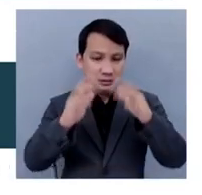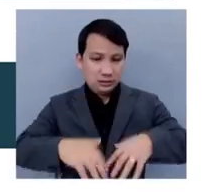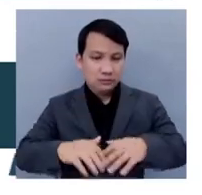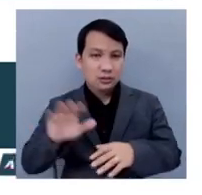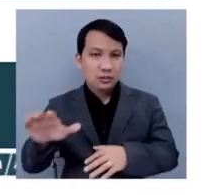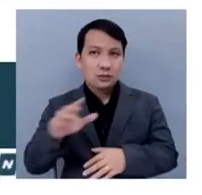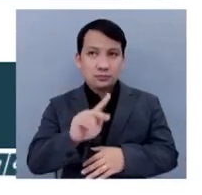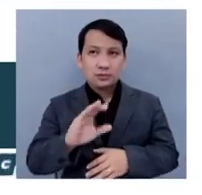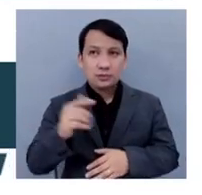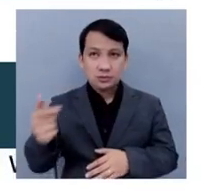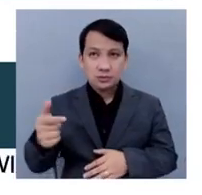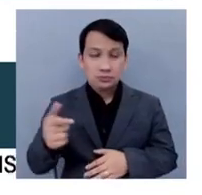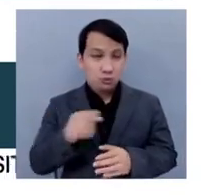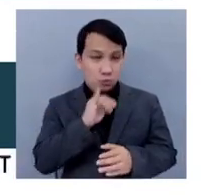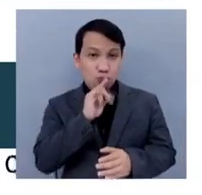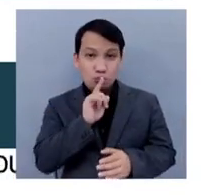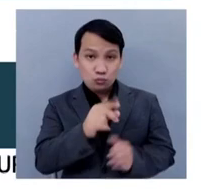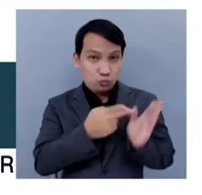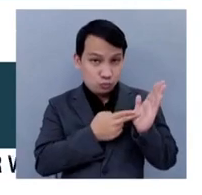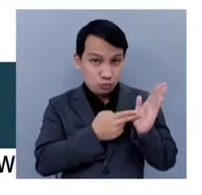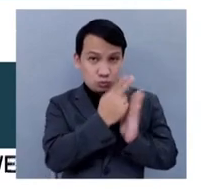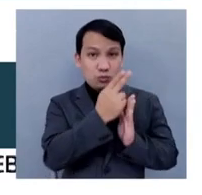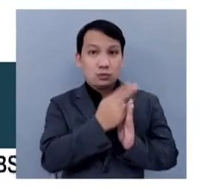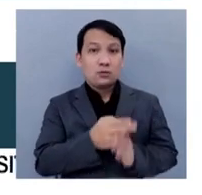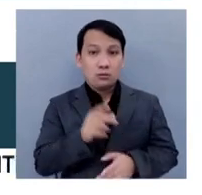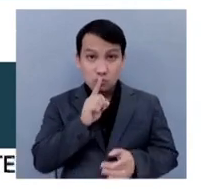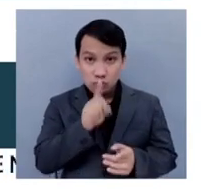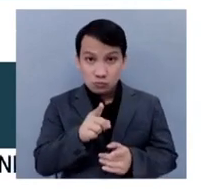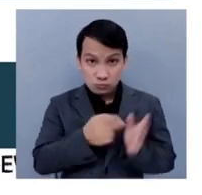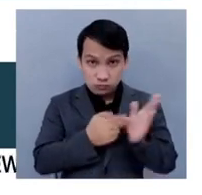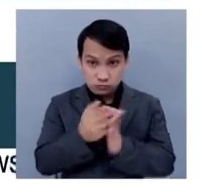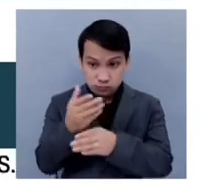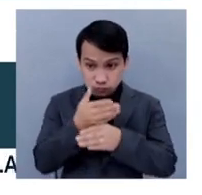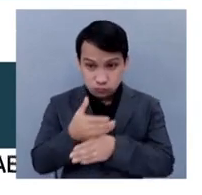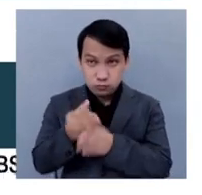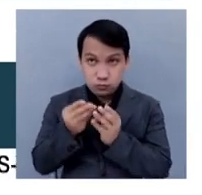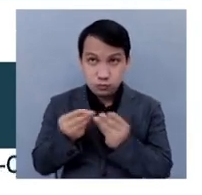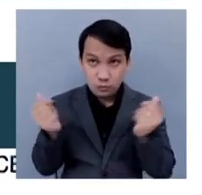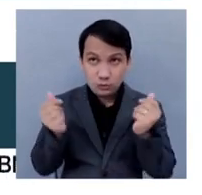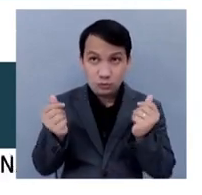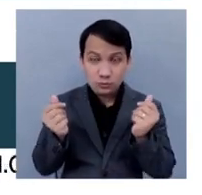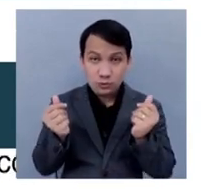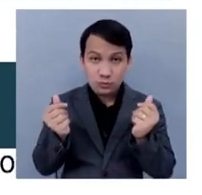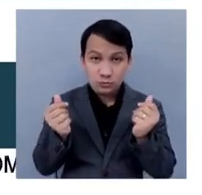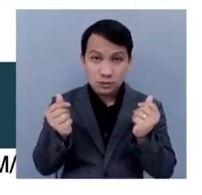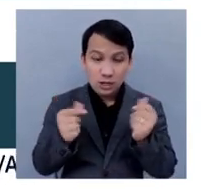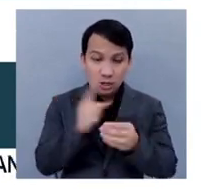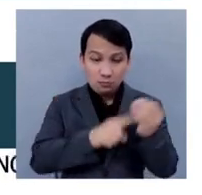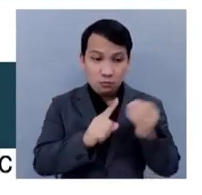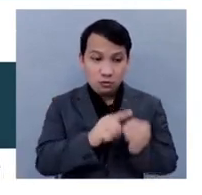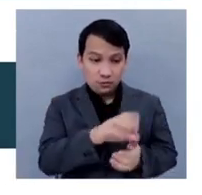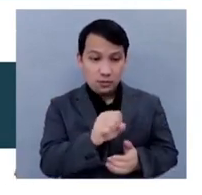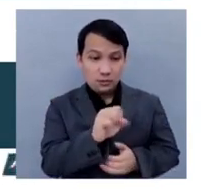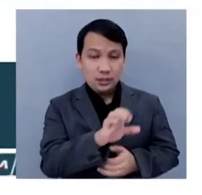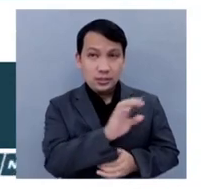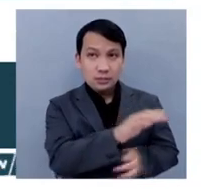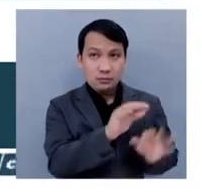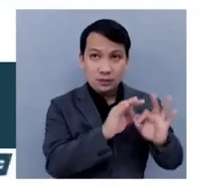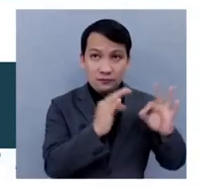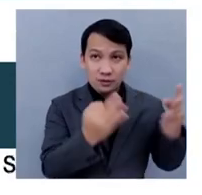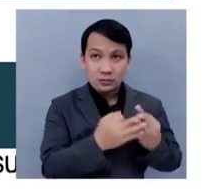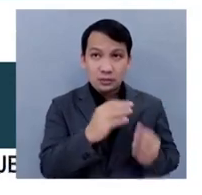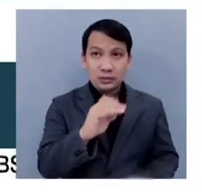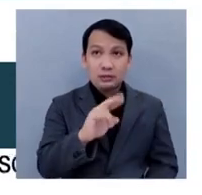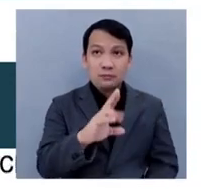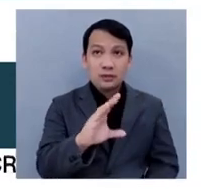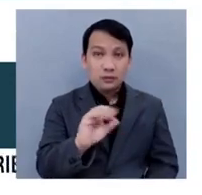they were really honest, if they really cared about resolving cases against the Marcos family and their cronies, that's what they should do.